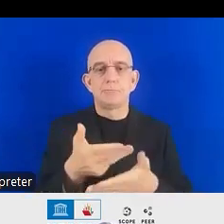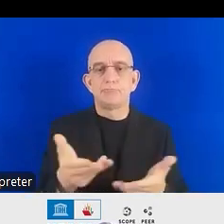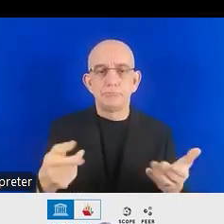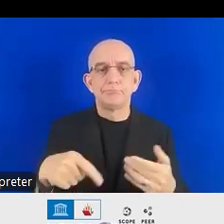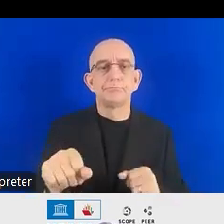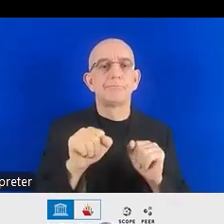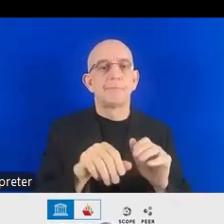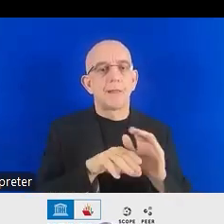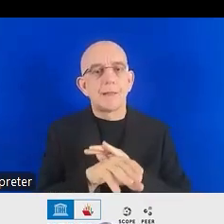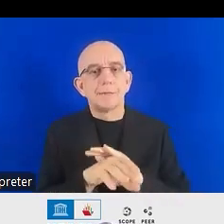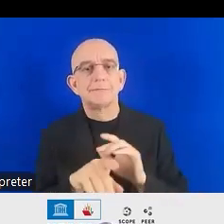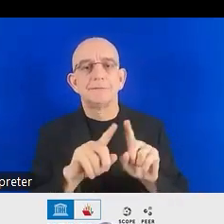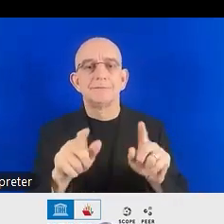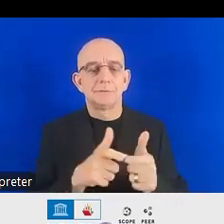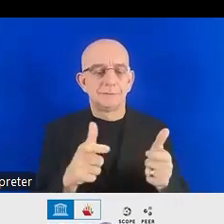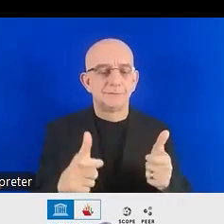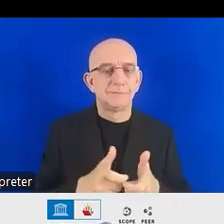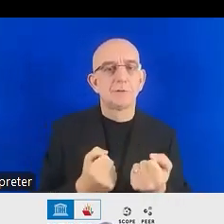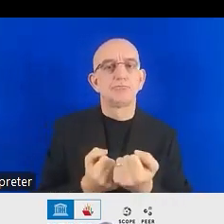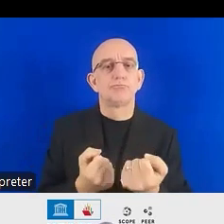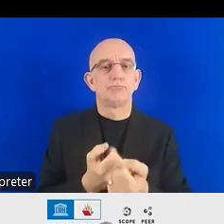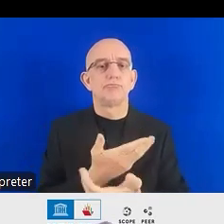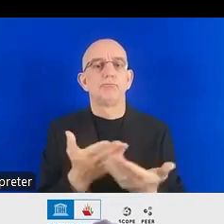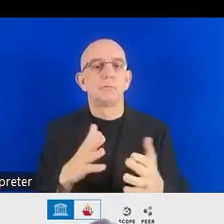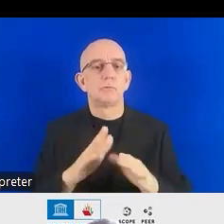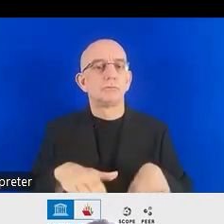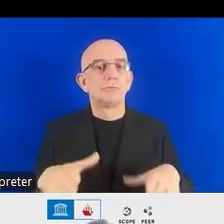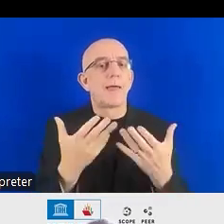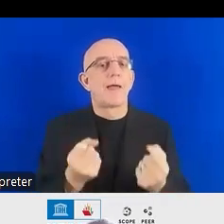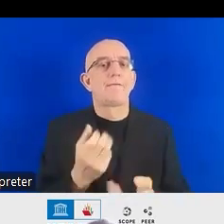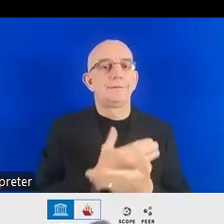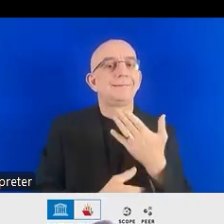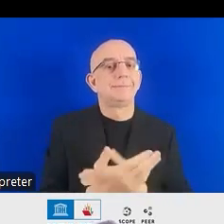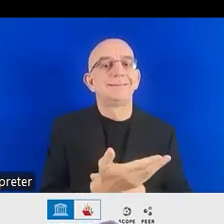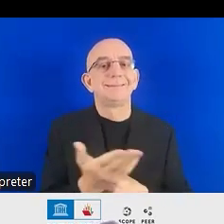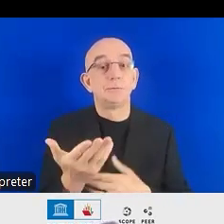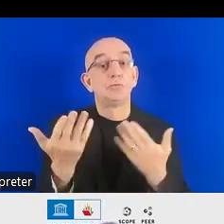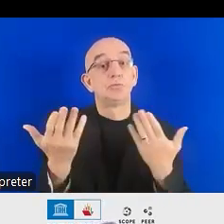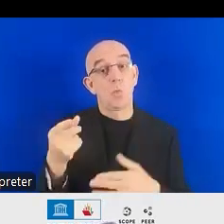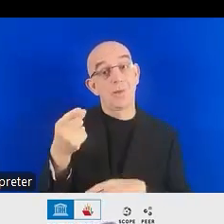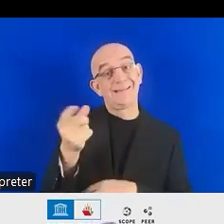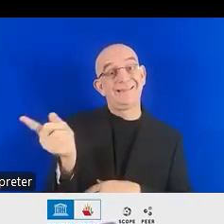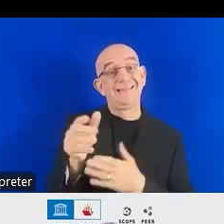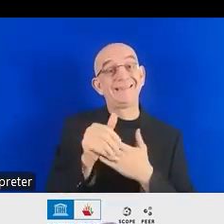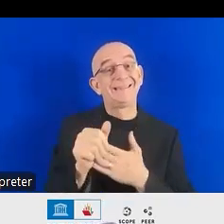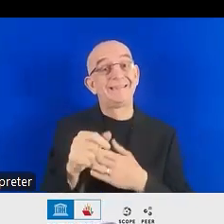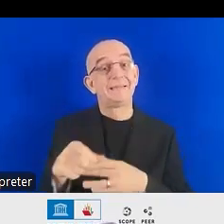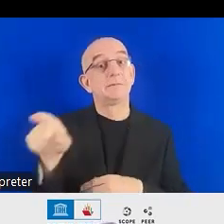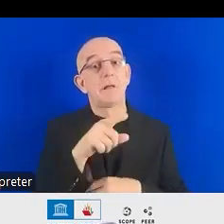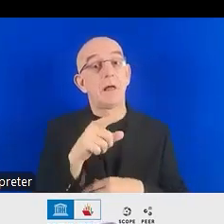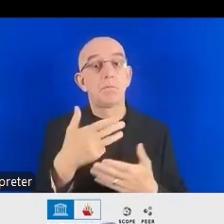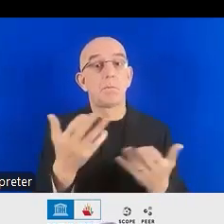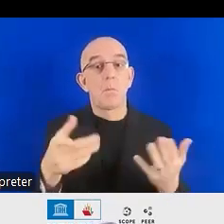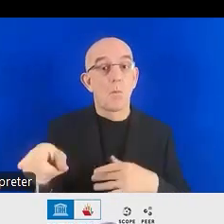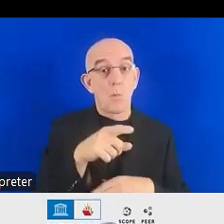do that is great. So thank you. Right, let me get back on my notes. We're now going to move to